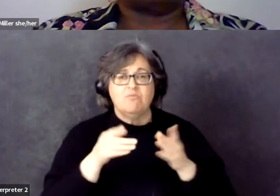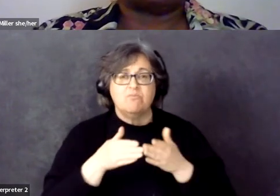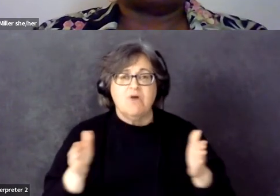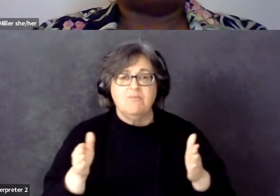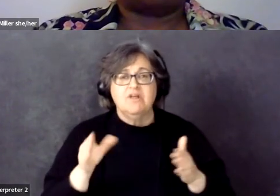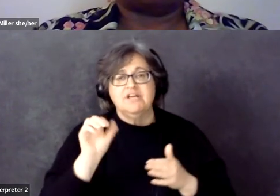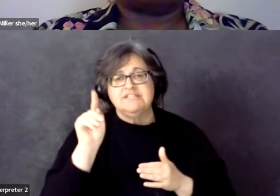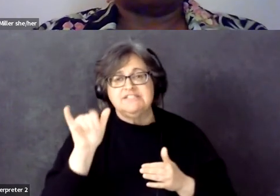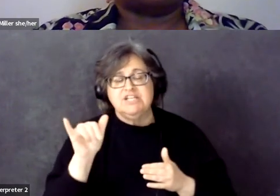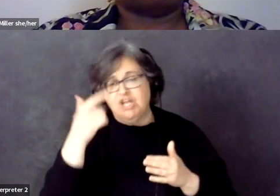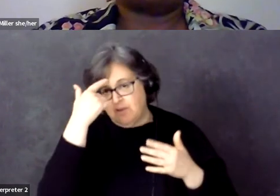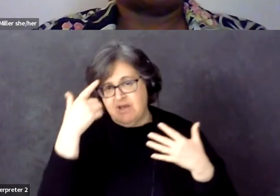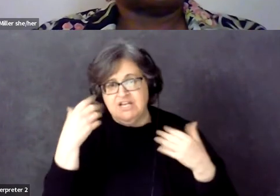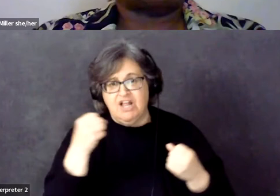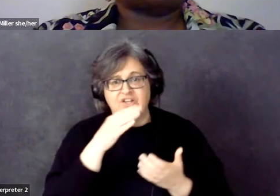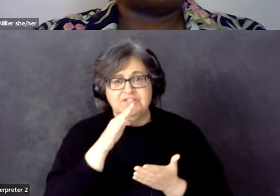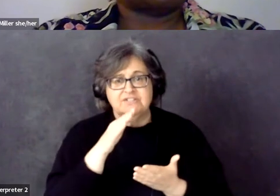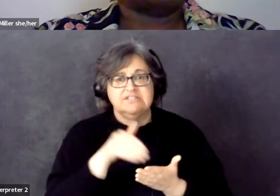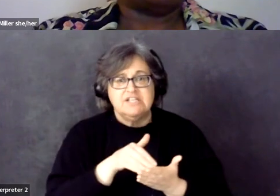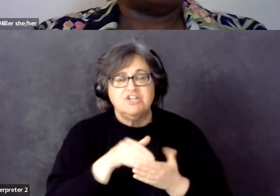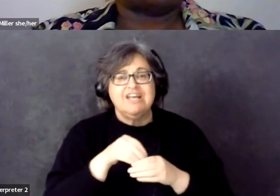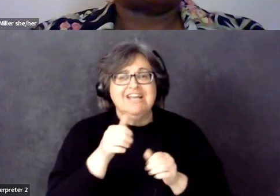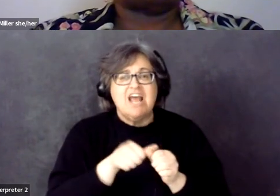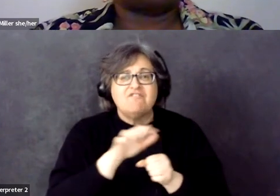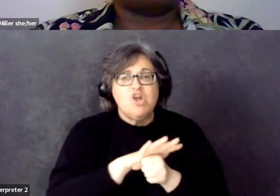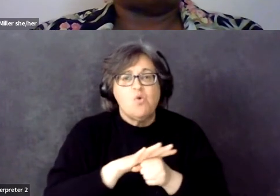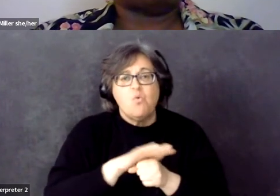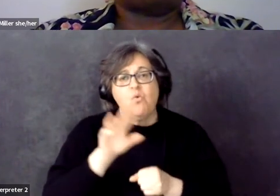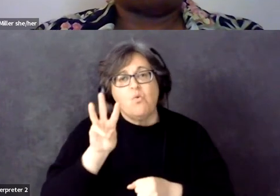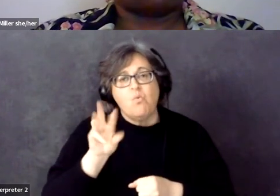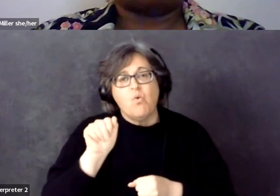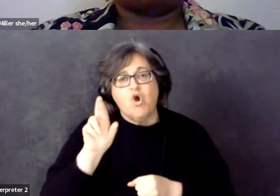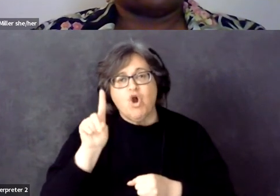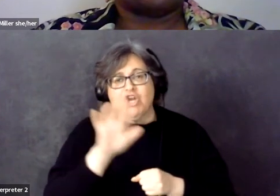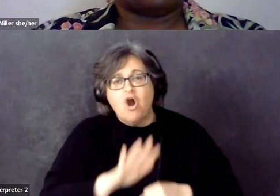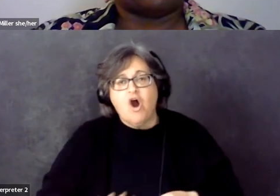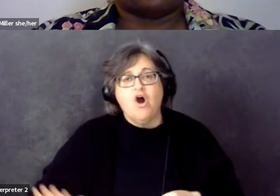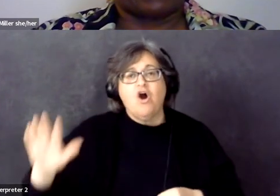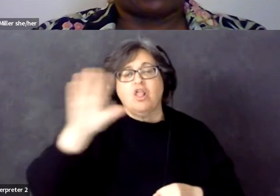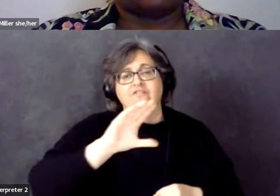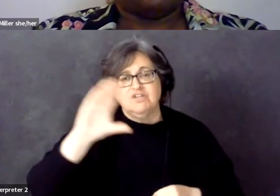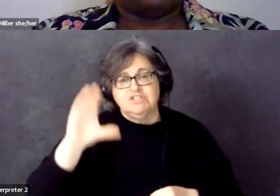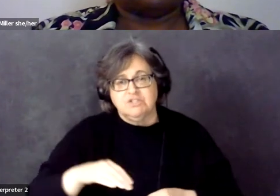city mental health center in every single ward. And part of it